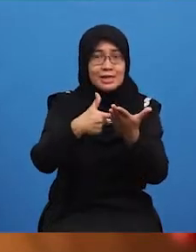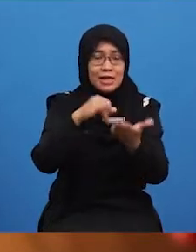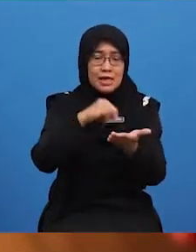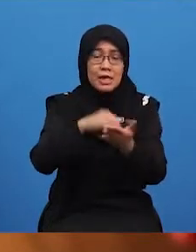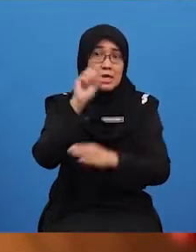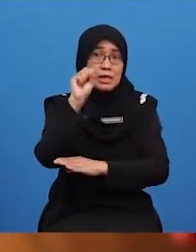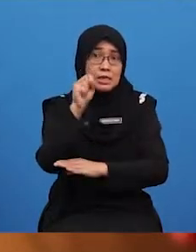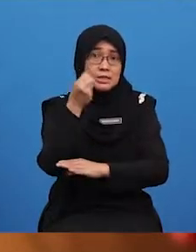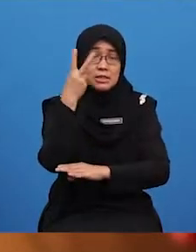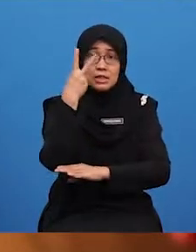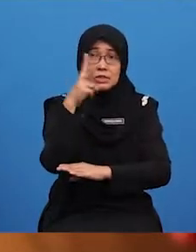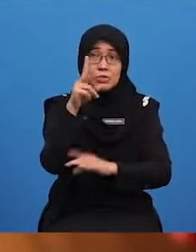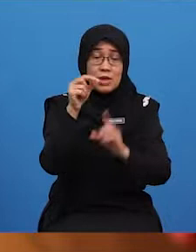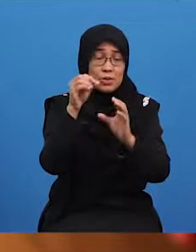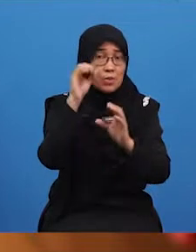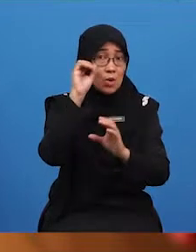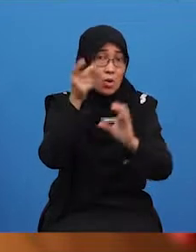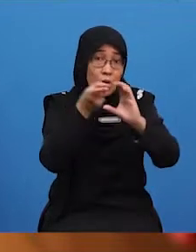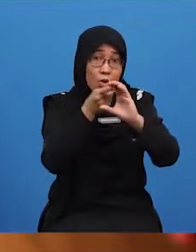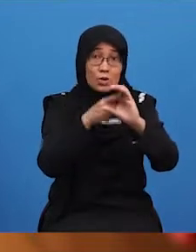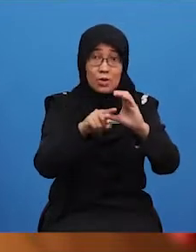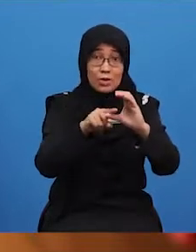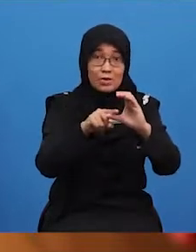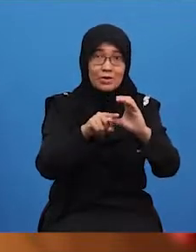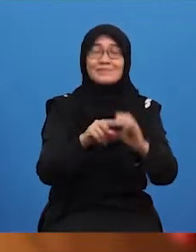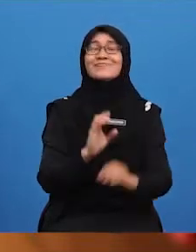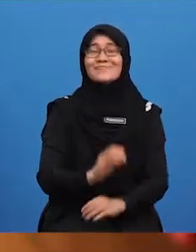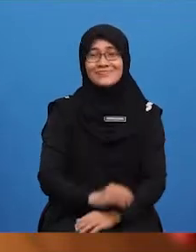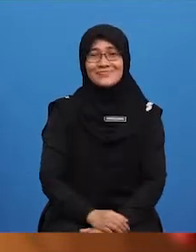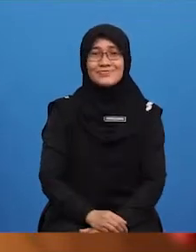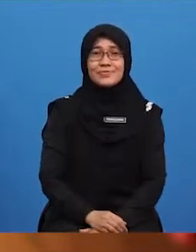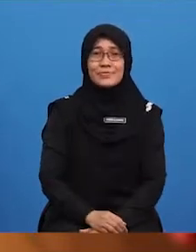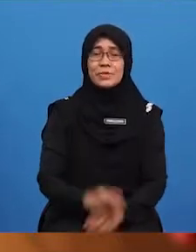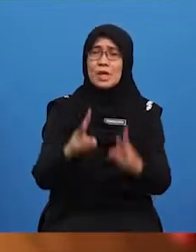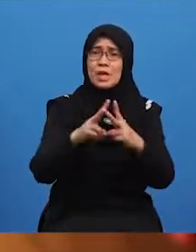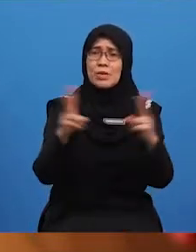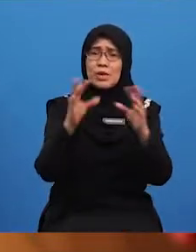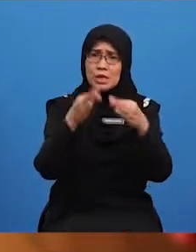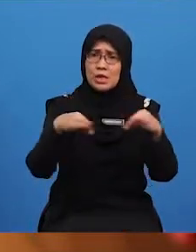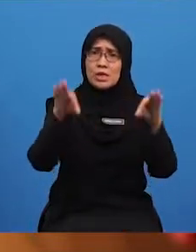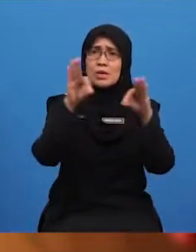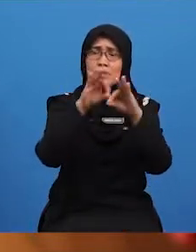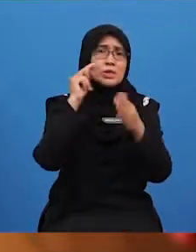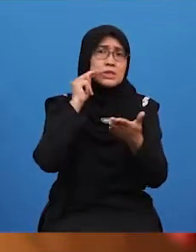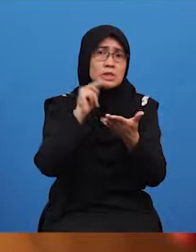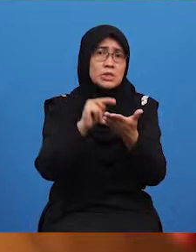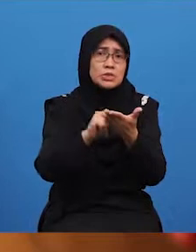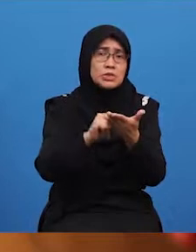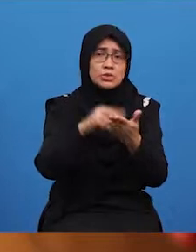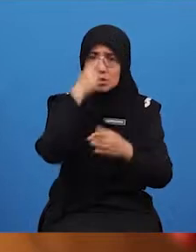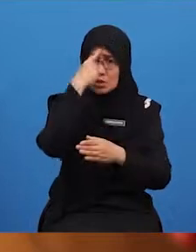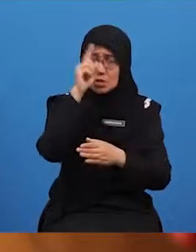in your mind. This is how we say, okay? This is very important notes to be